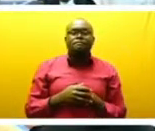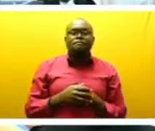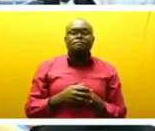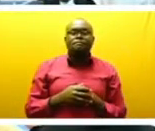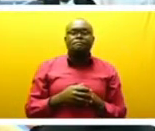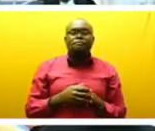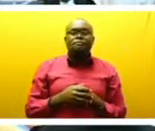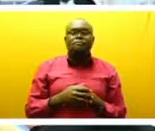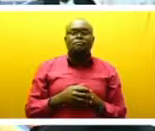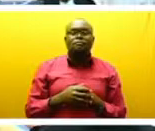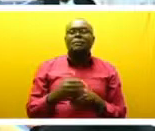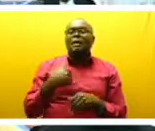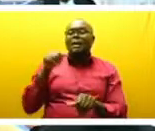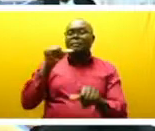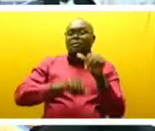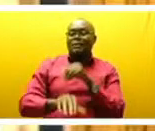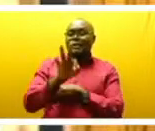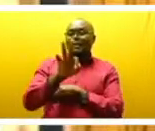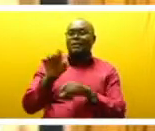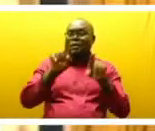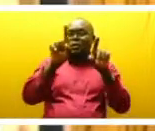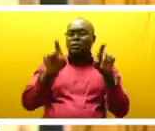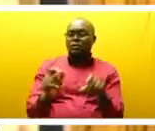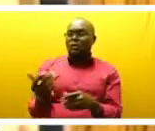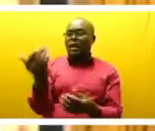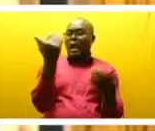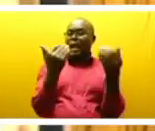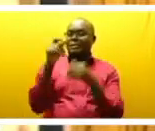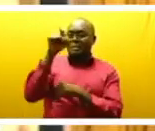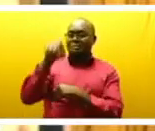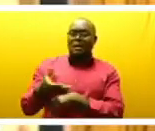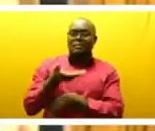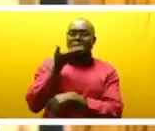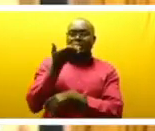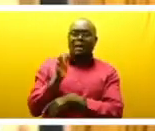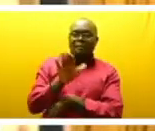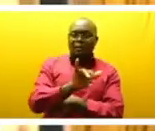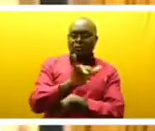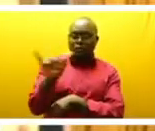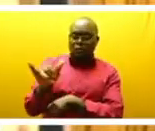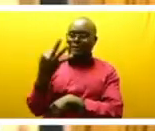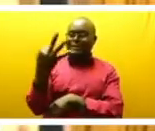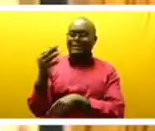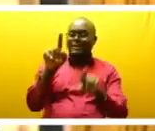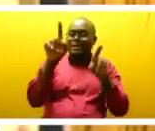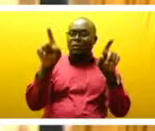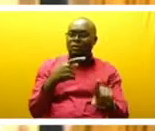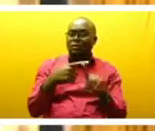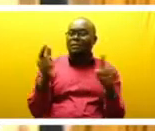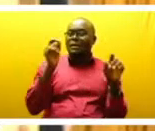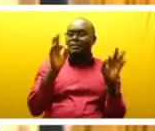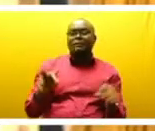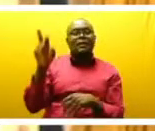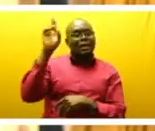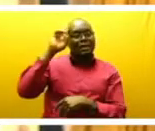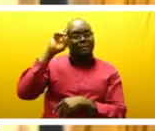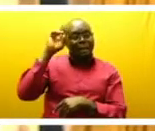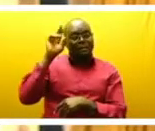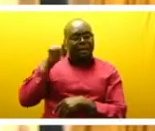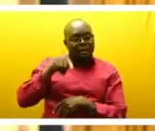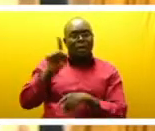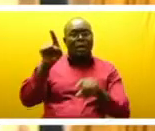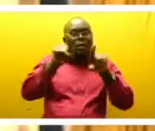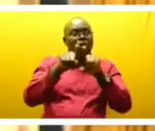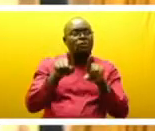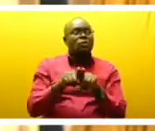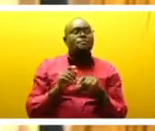were about 3 questions raised, yes, which I should respond to. But if you may recall, you had also